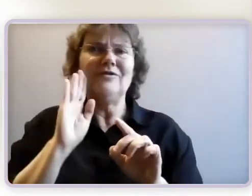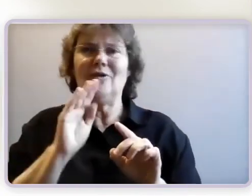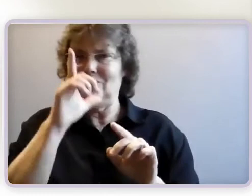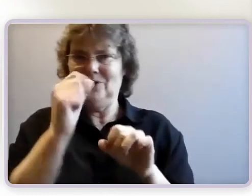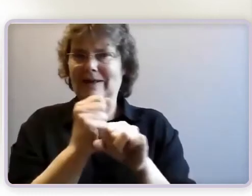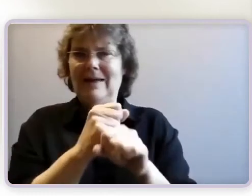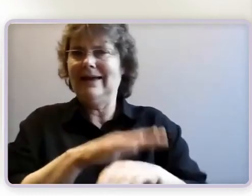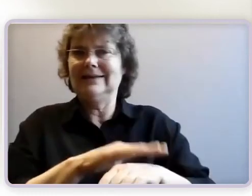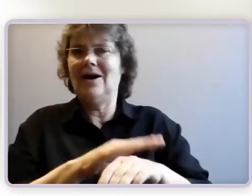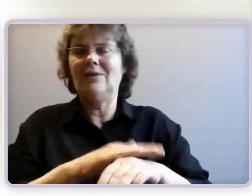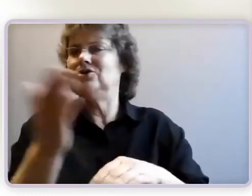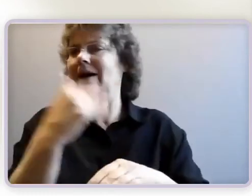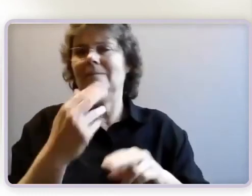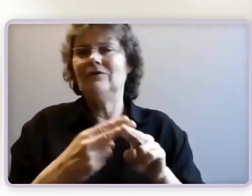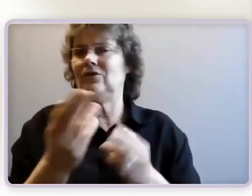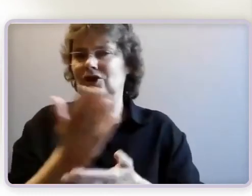If in doubt, refer.